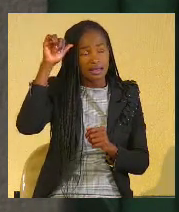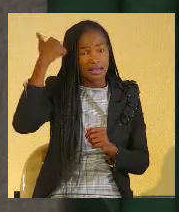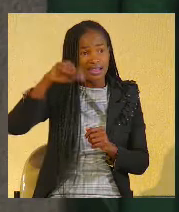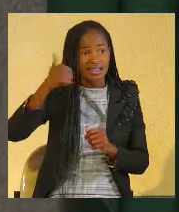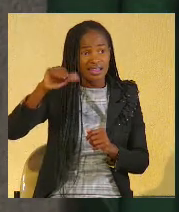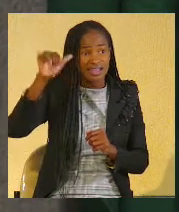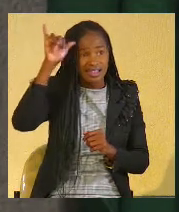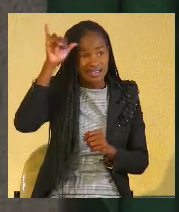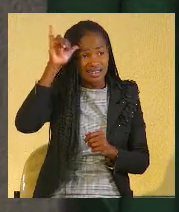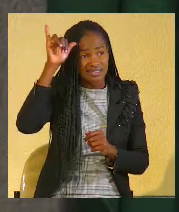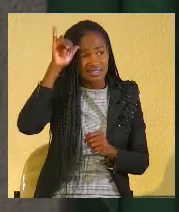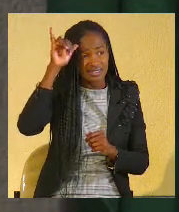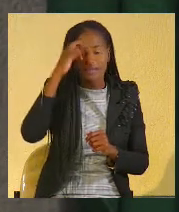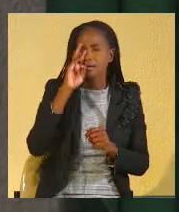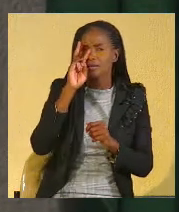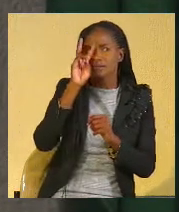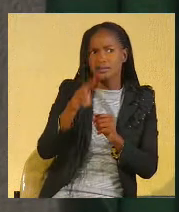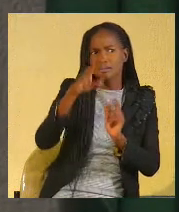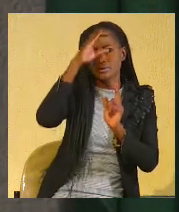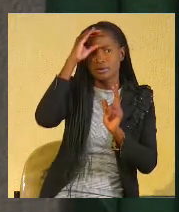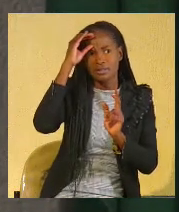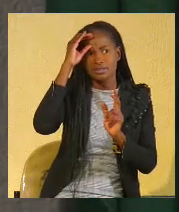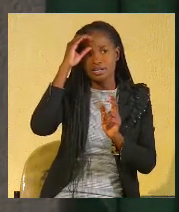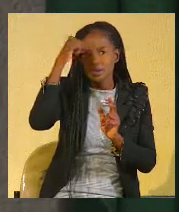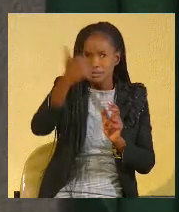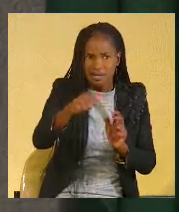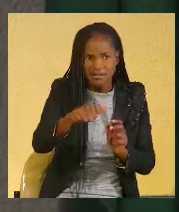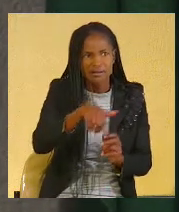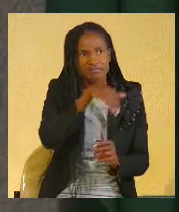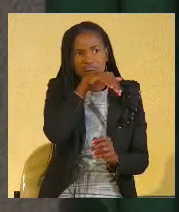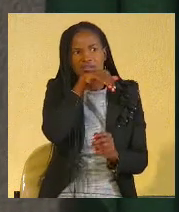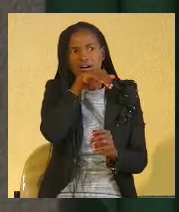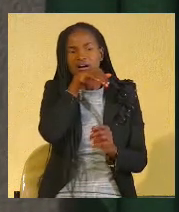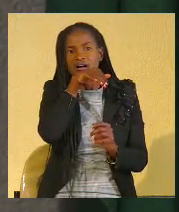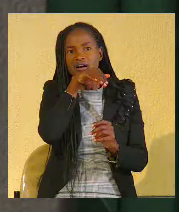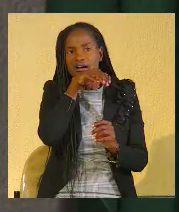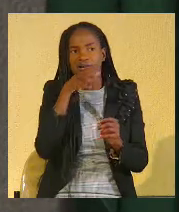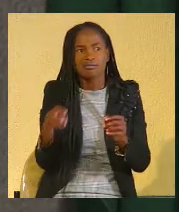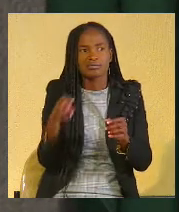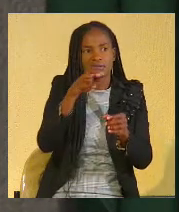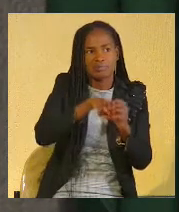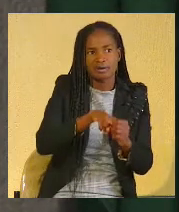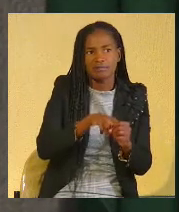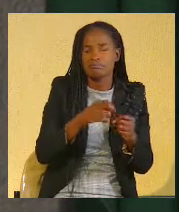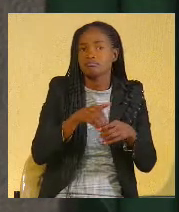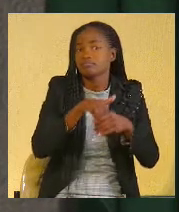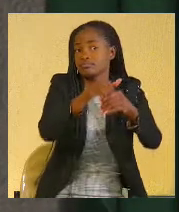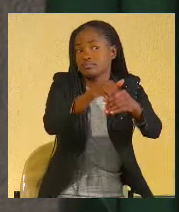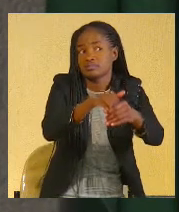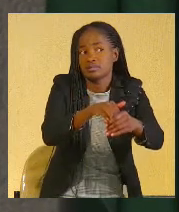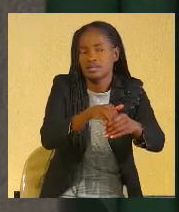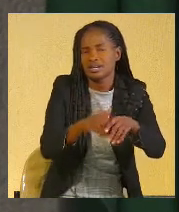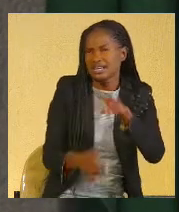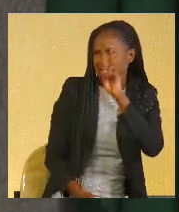a uniform, they wouldn't want to allow that person to get into the car because